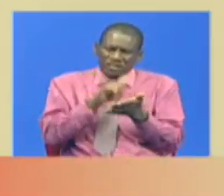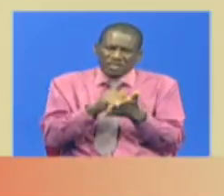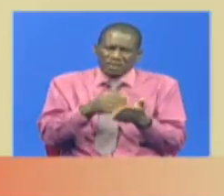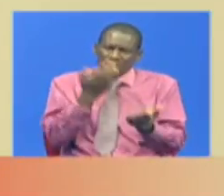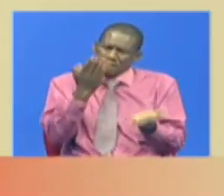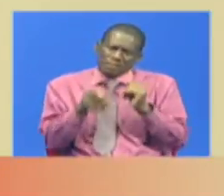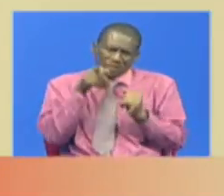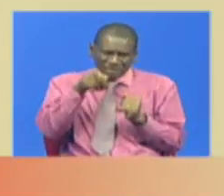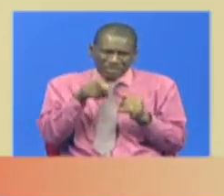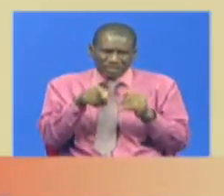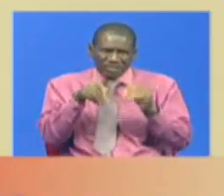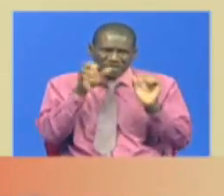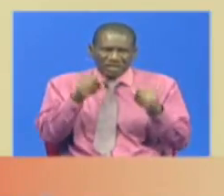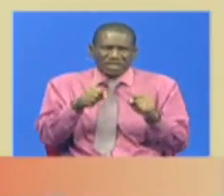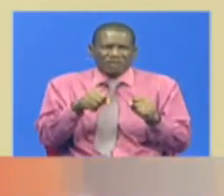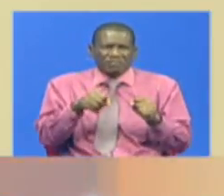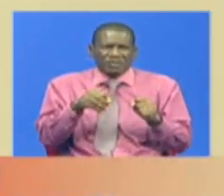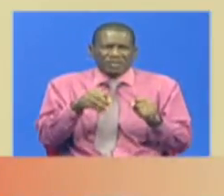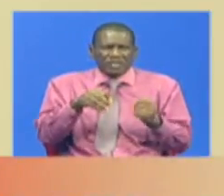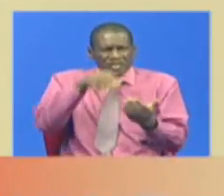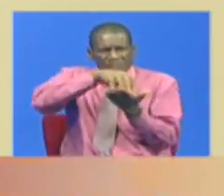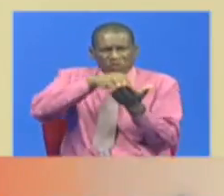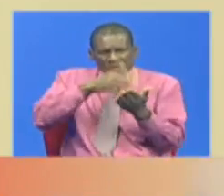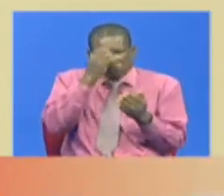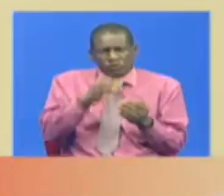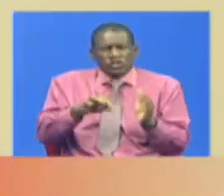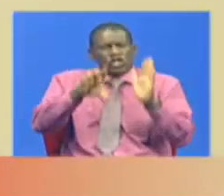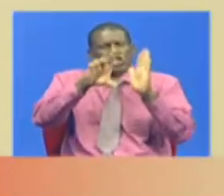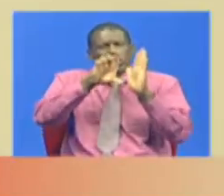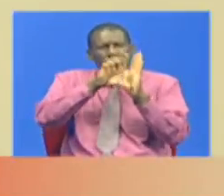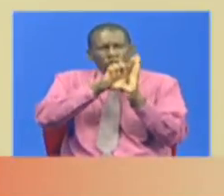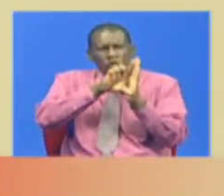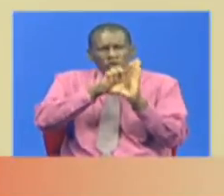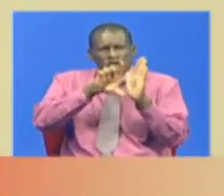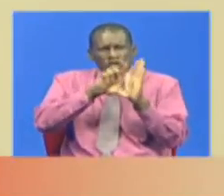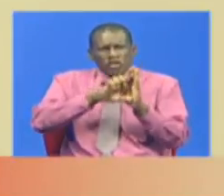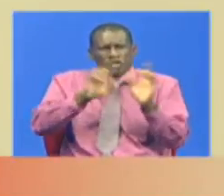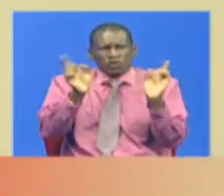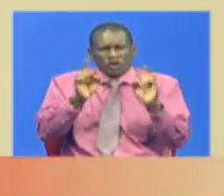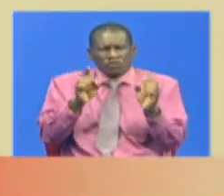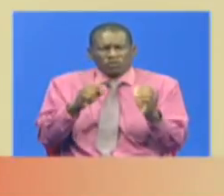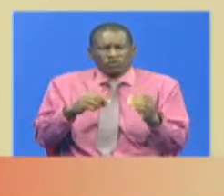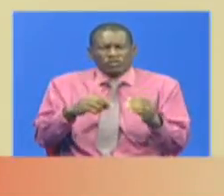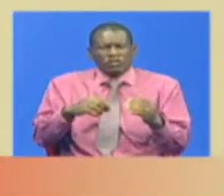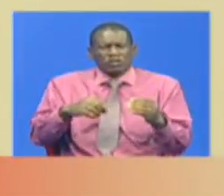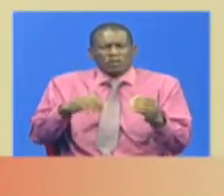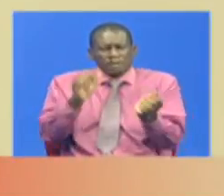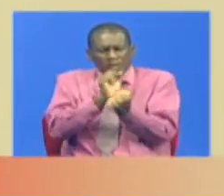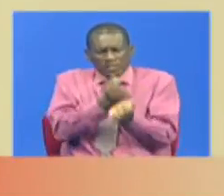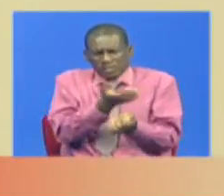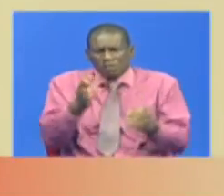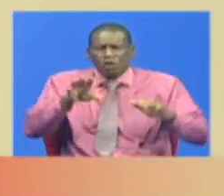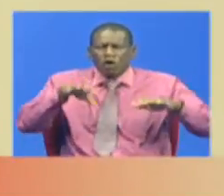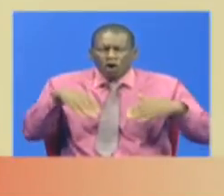that could be the position, because either the law has not caught up with them or they have lived